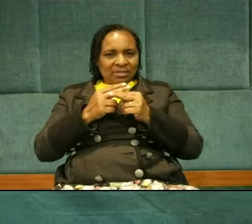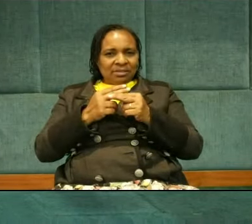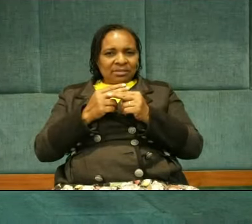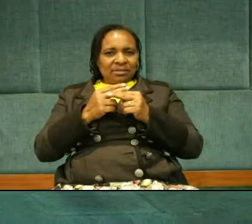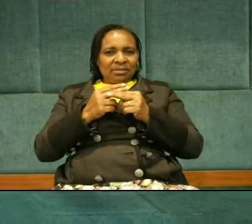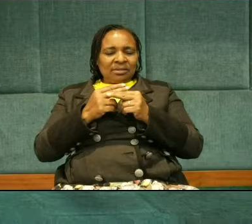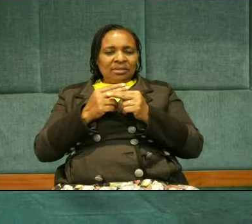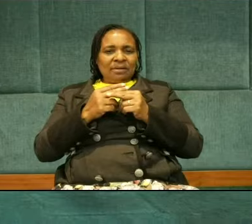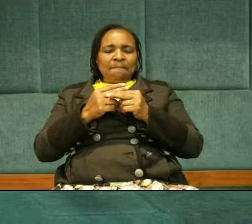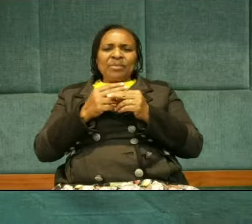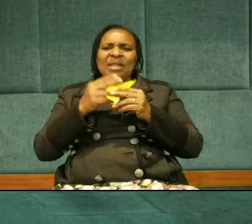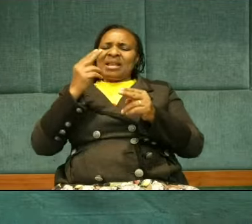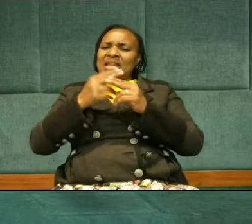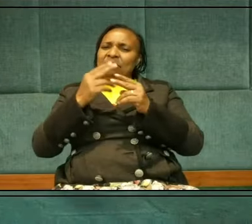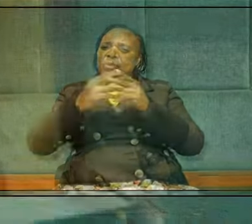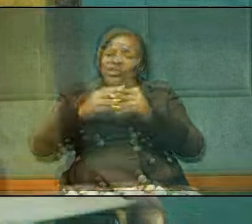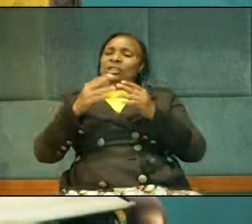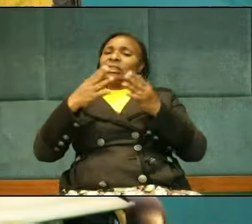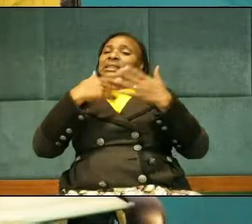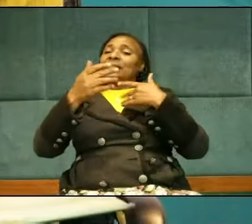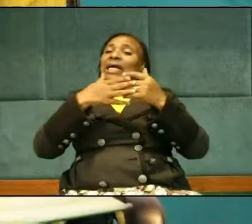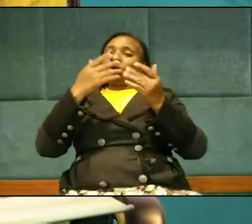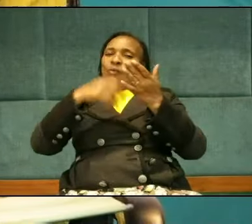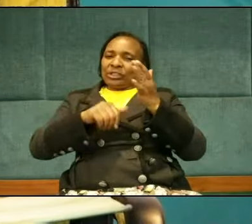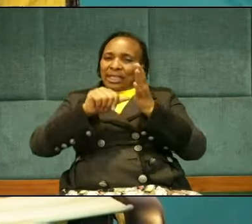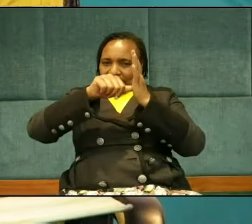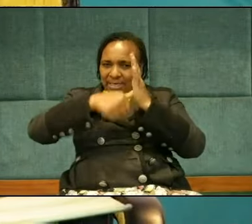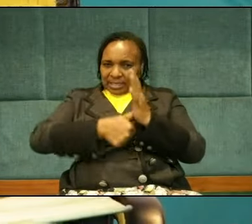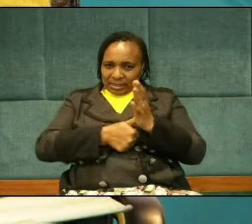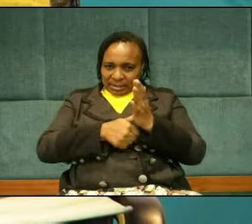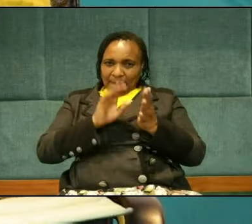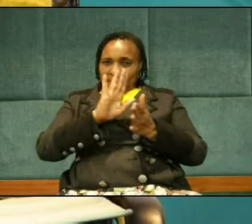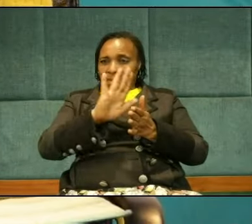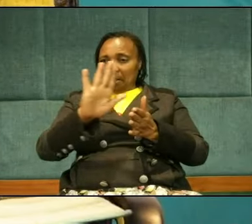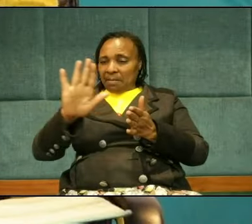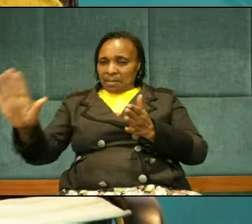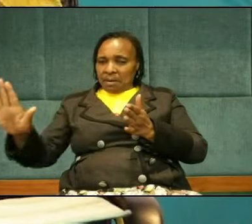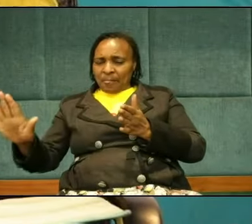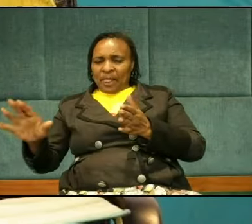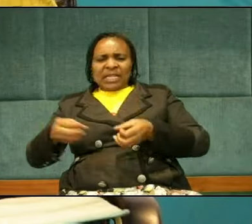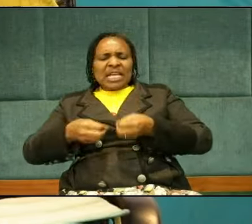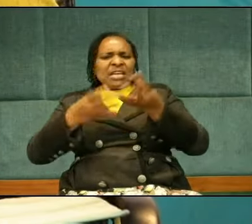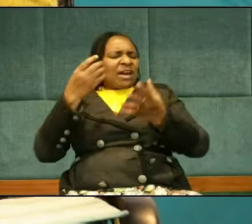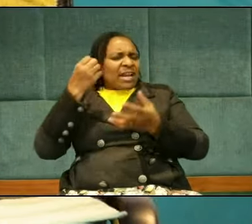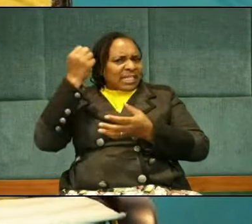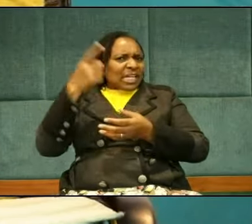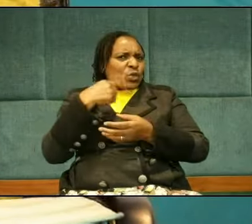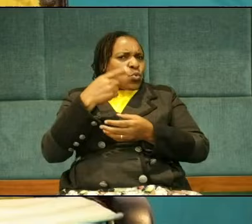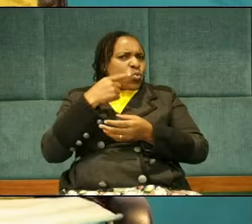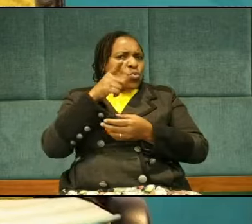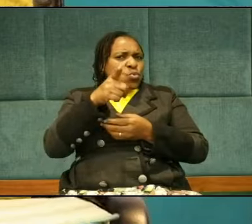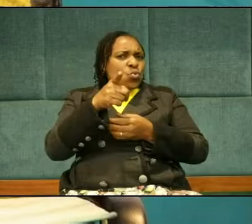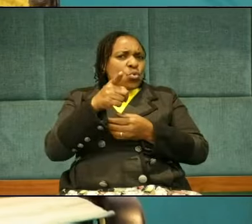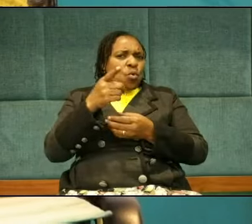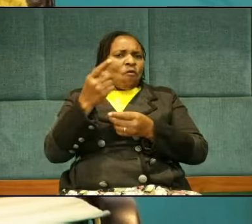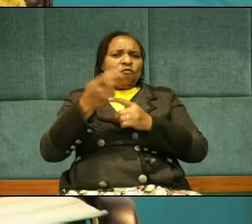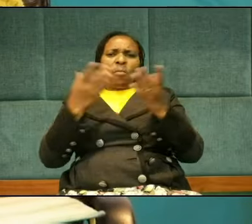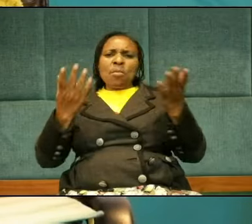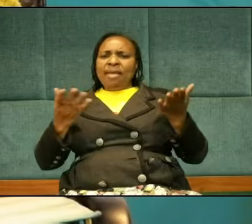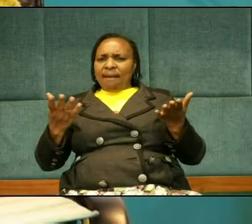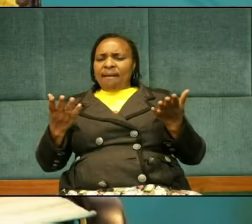And names often symbolize identity. It gives understanding of who they are, where they come